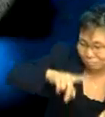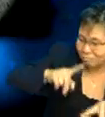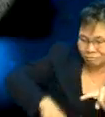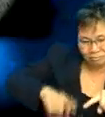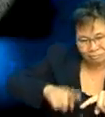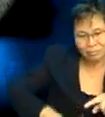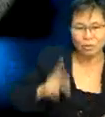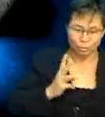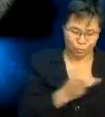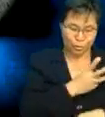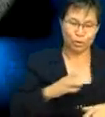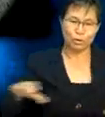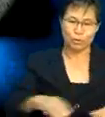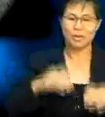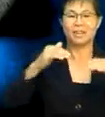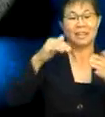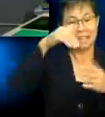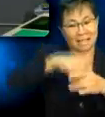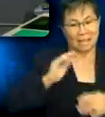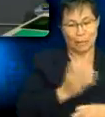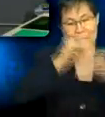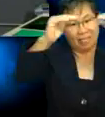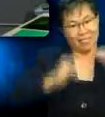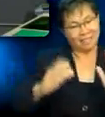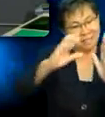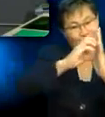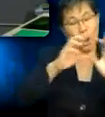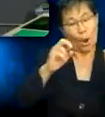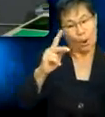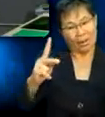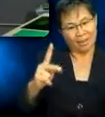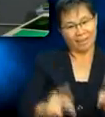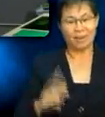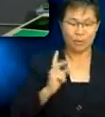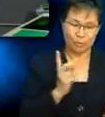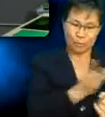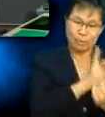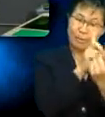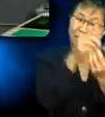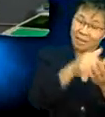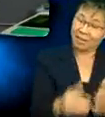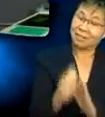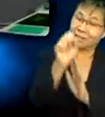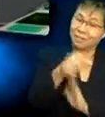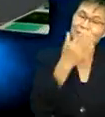But we'll do it in our next episode. Okay, we'll meet again soon.